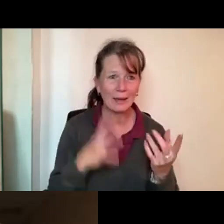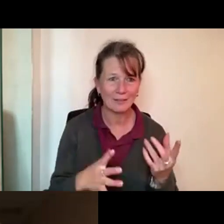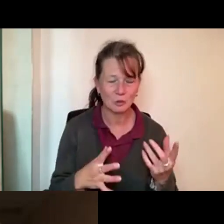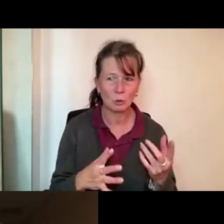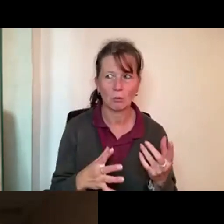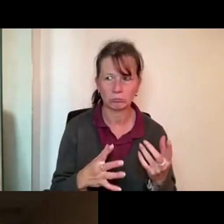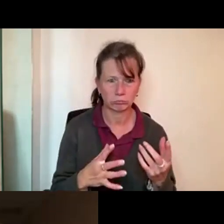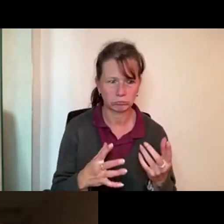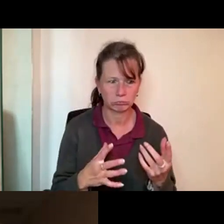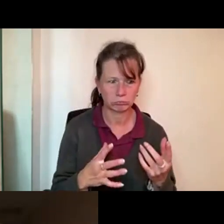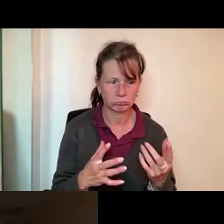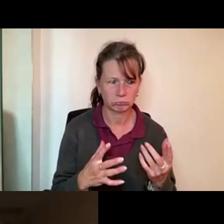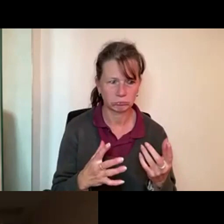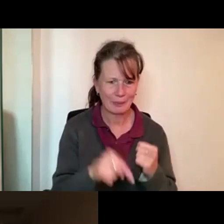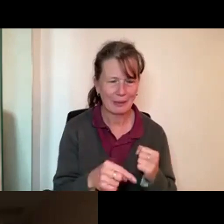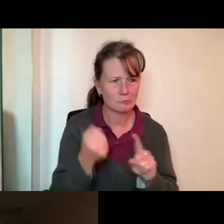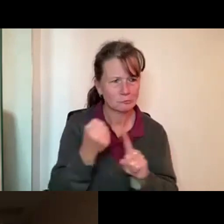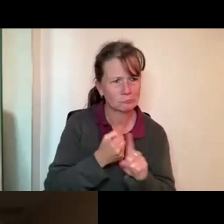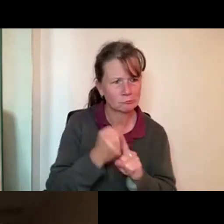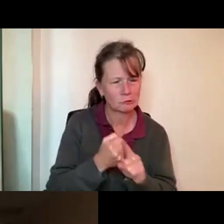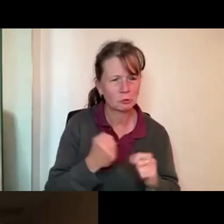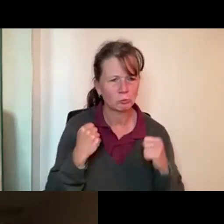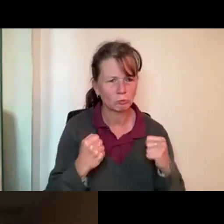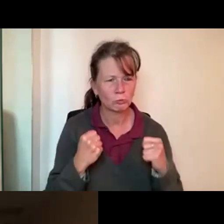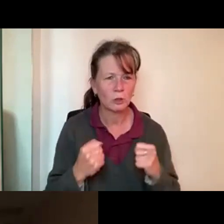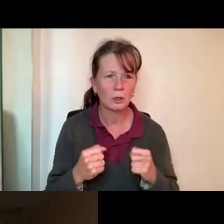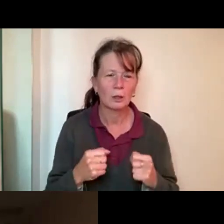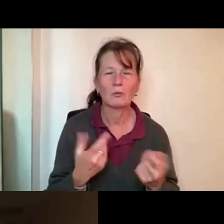Because there are, for example,